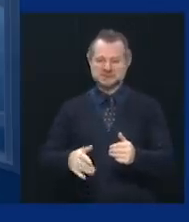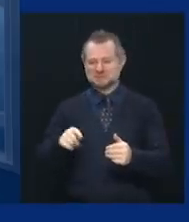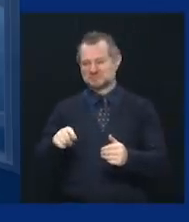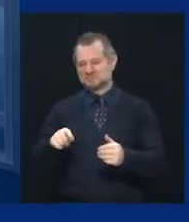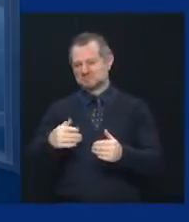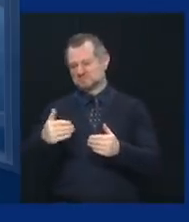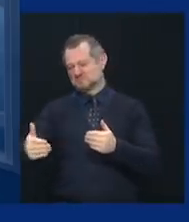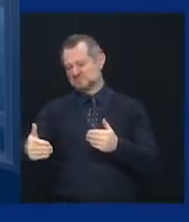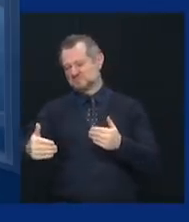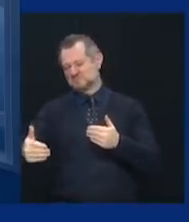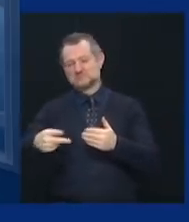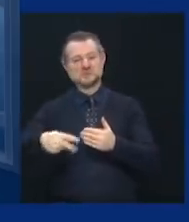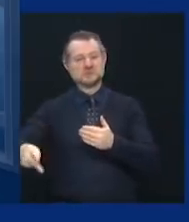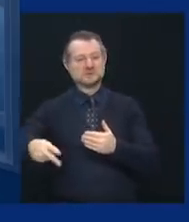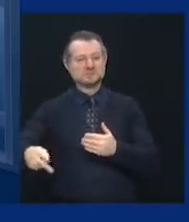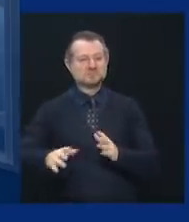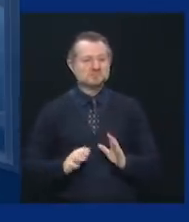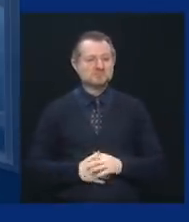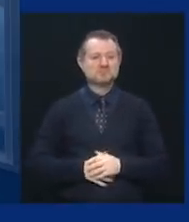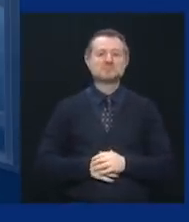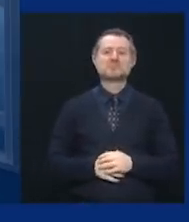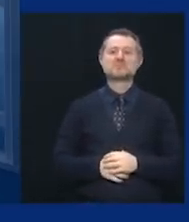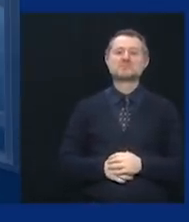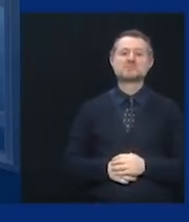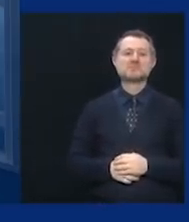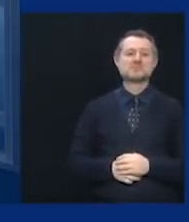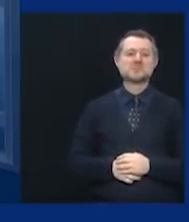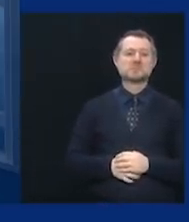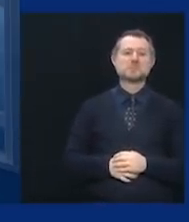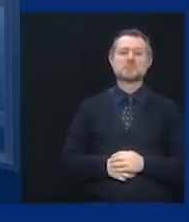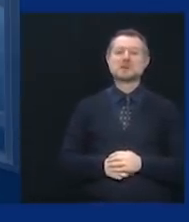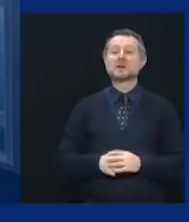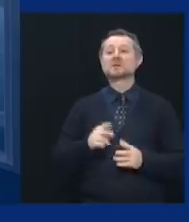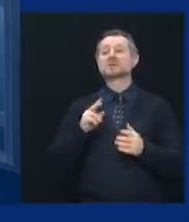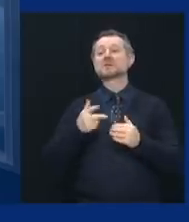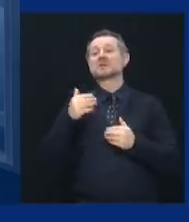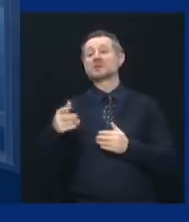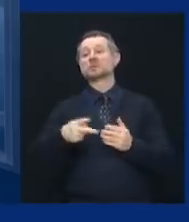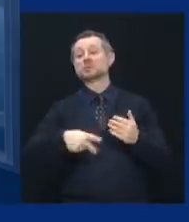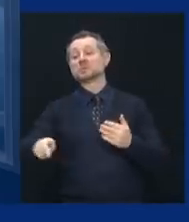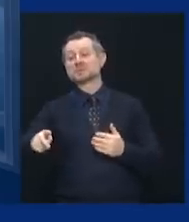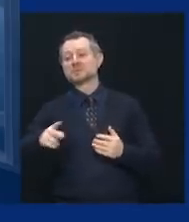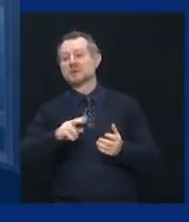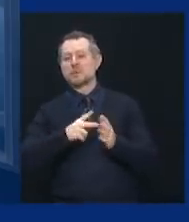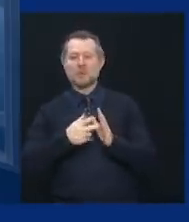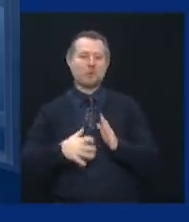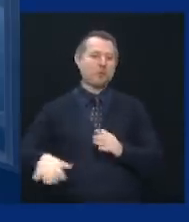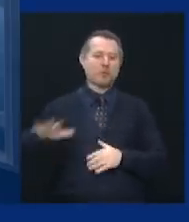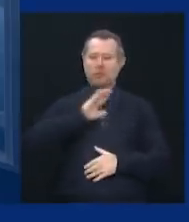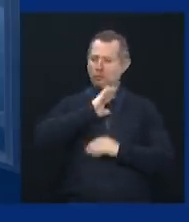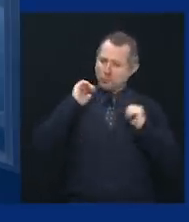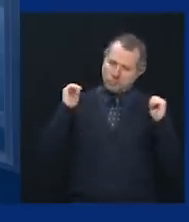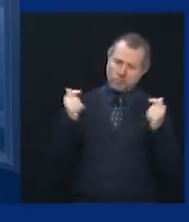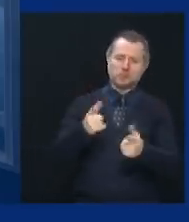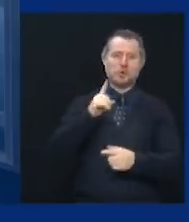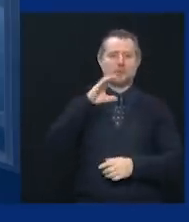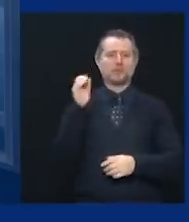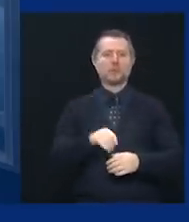2 weeks. So the goal is, over the next 2 weeks, all the nursing home